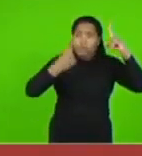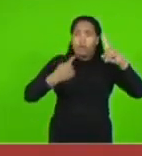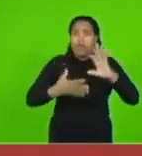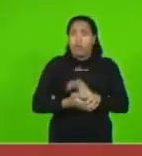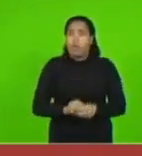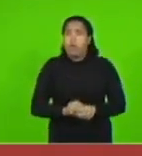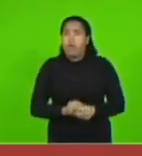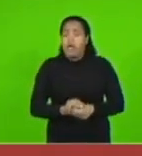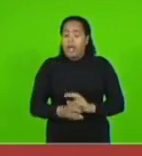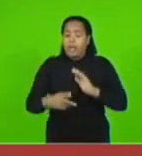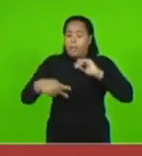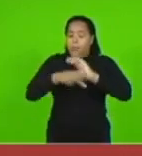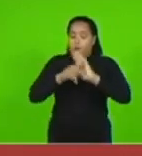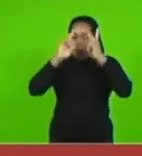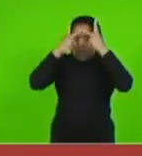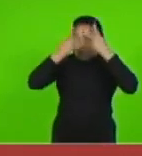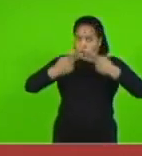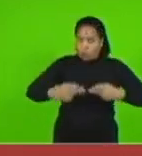And